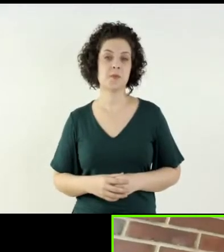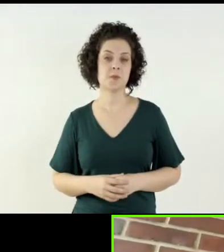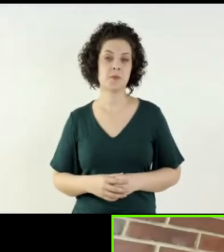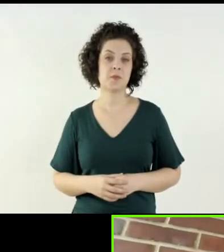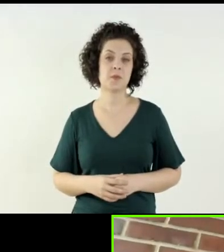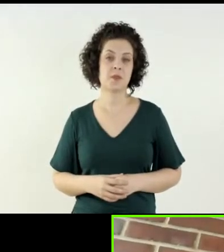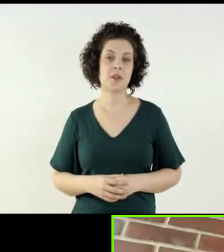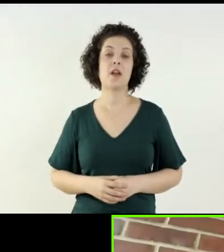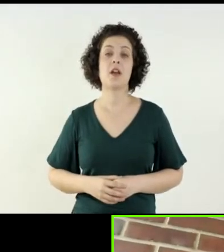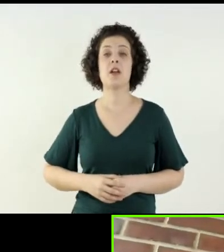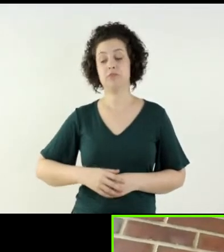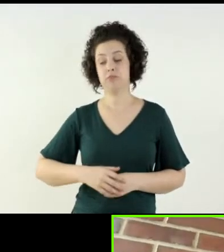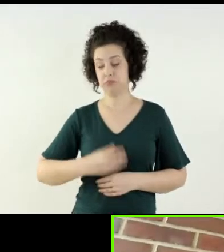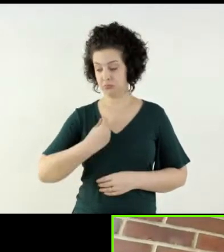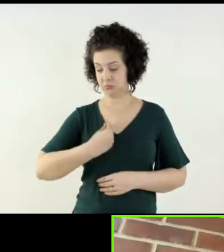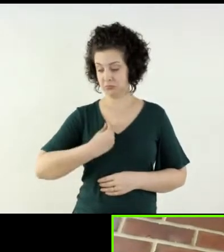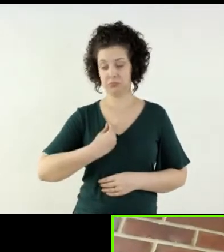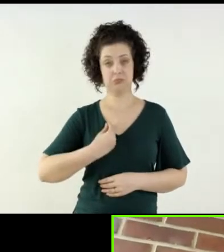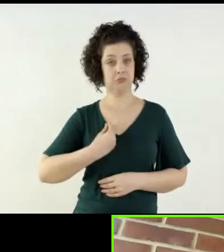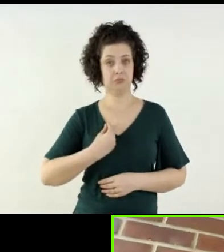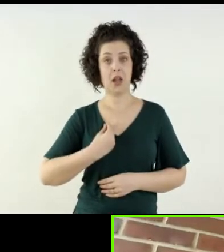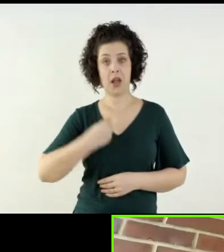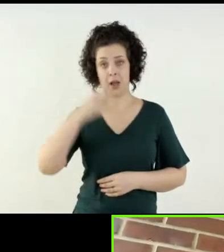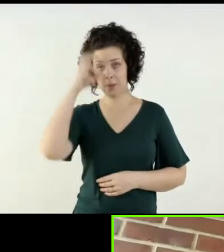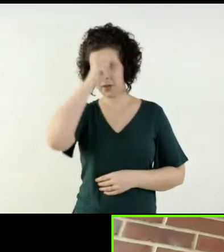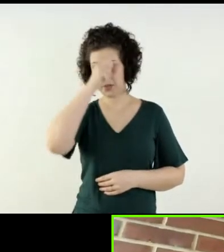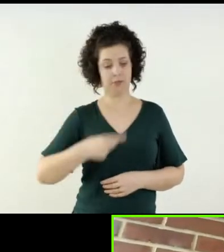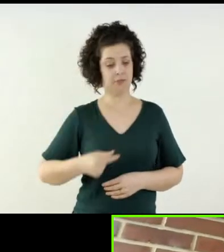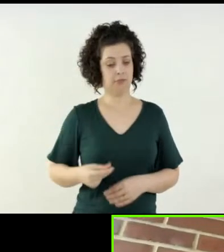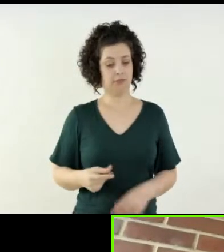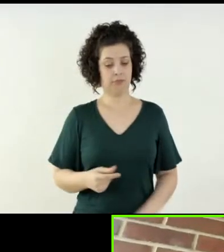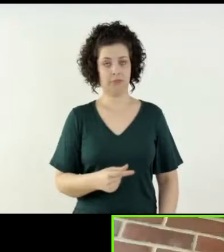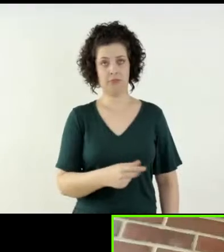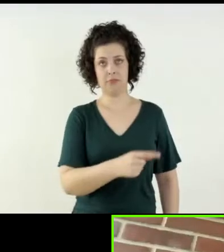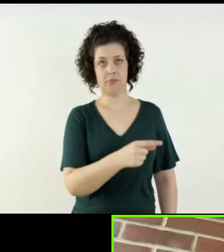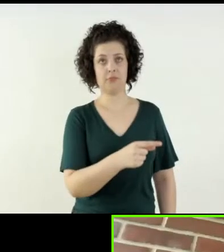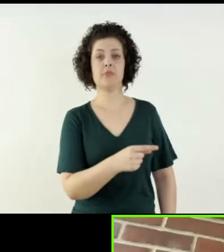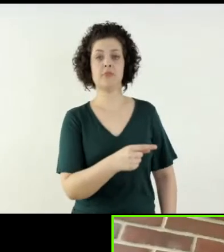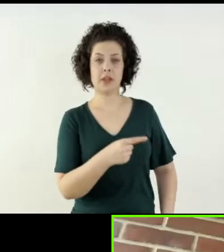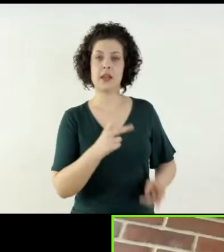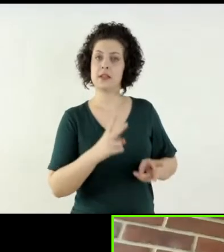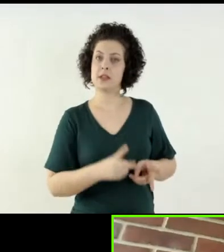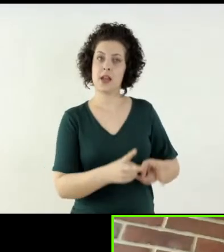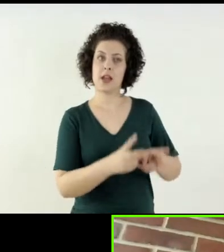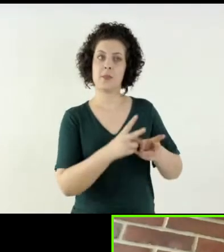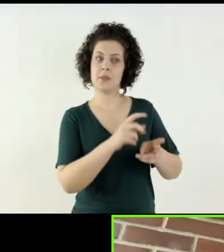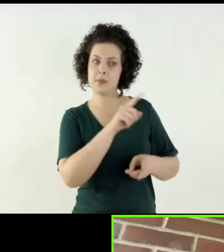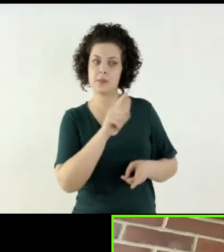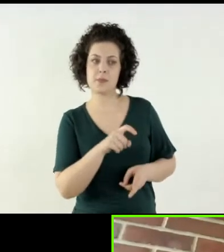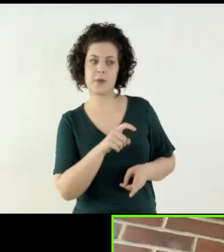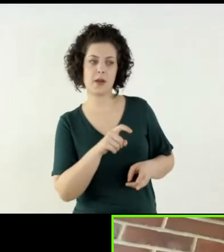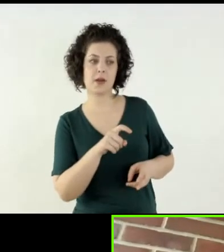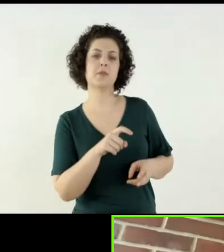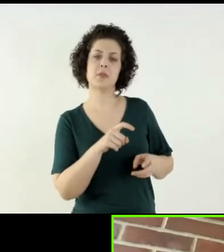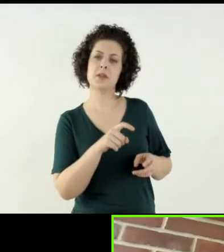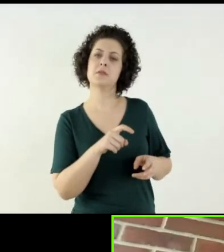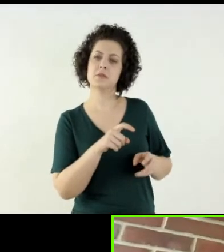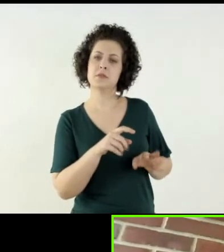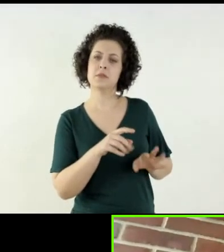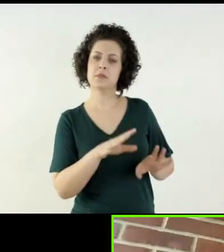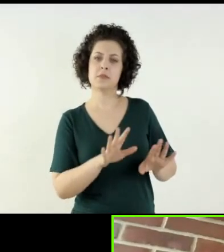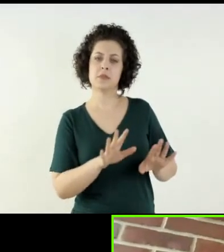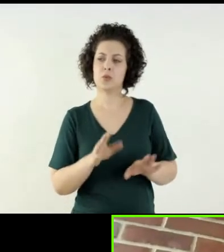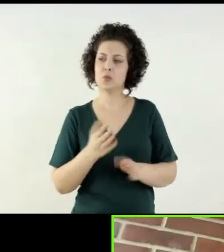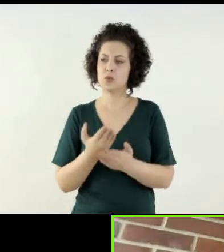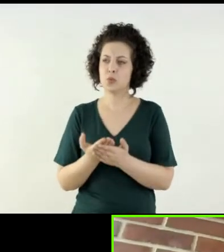leading with inquiry rather than necessarily with expertise is for me a very feminist project that I work to do across my